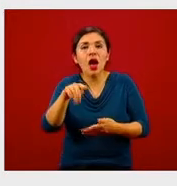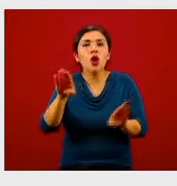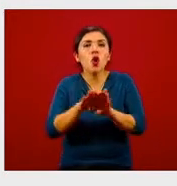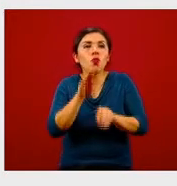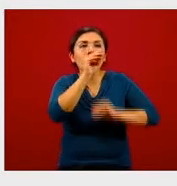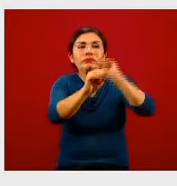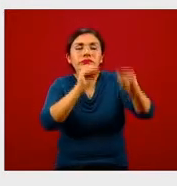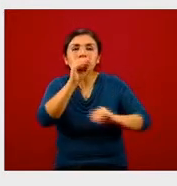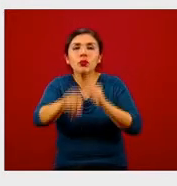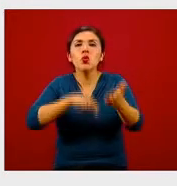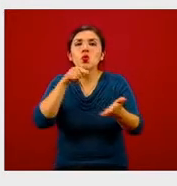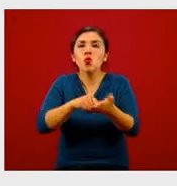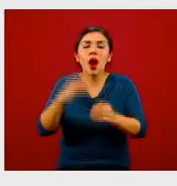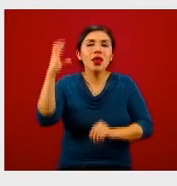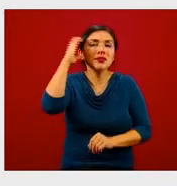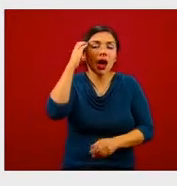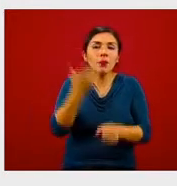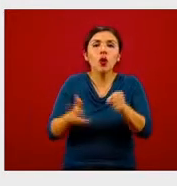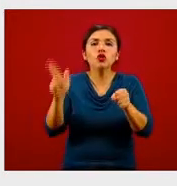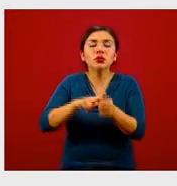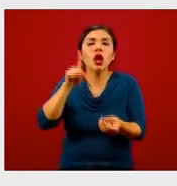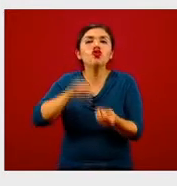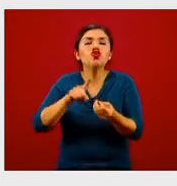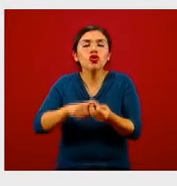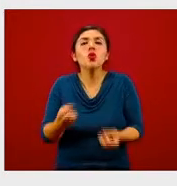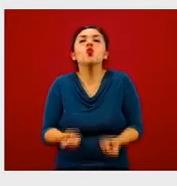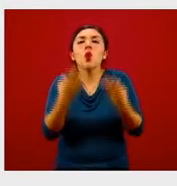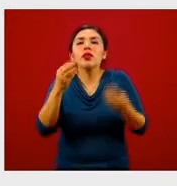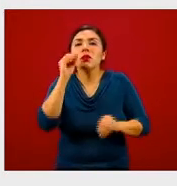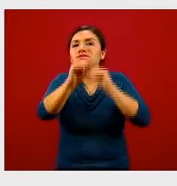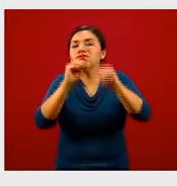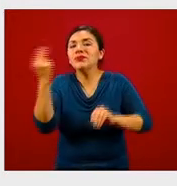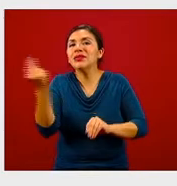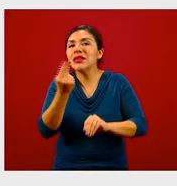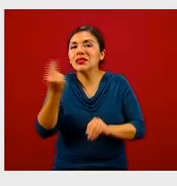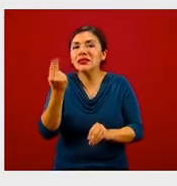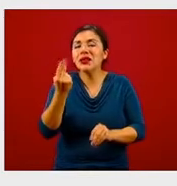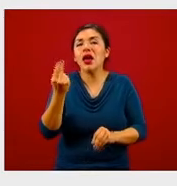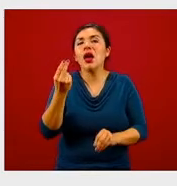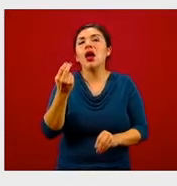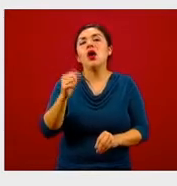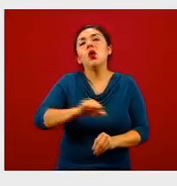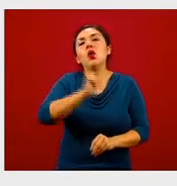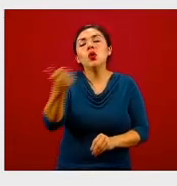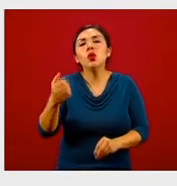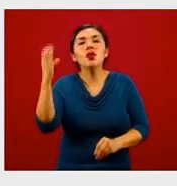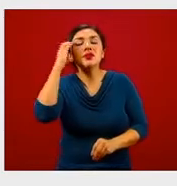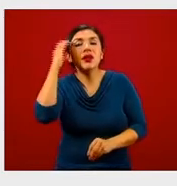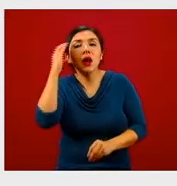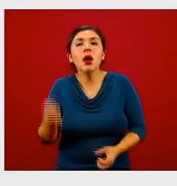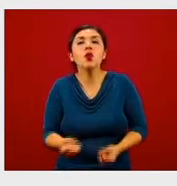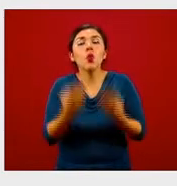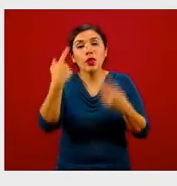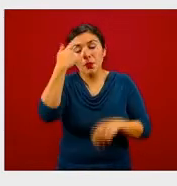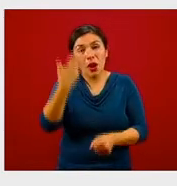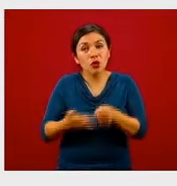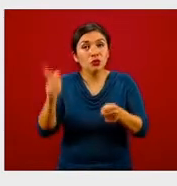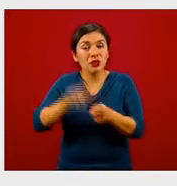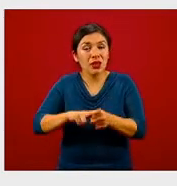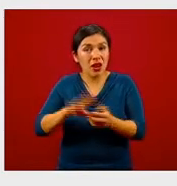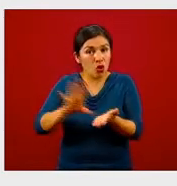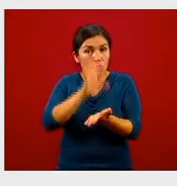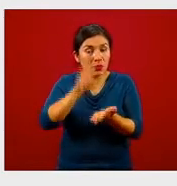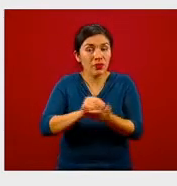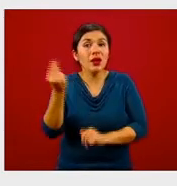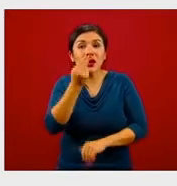which was presented by the Ministry of Health, and the entire federal government is in charge of the logistics. So it's